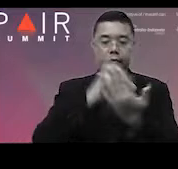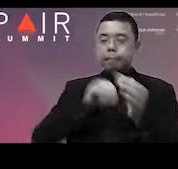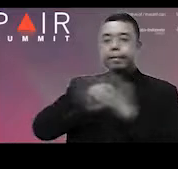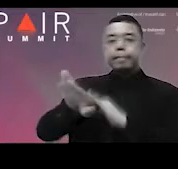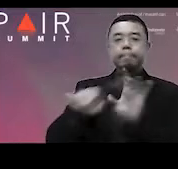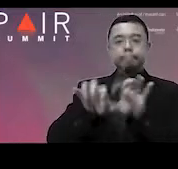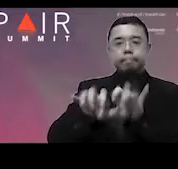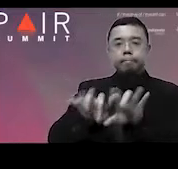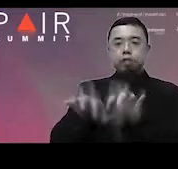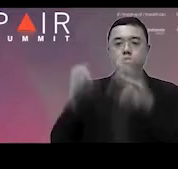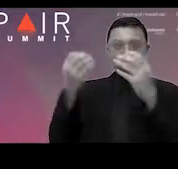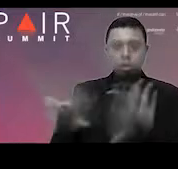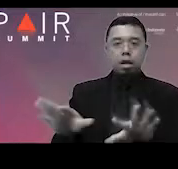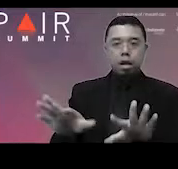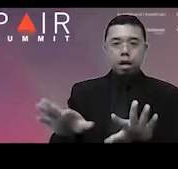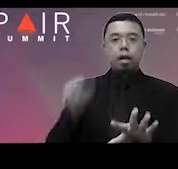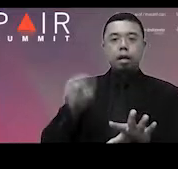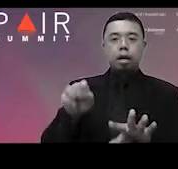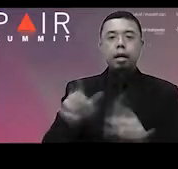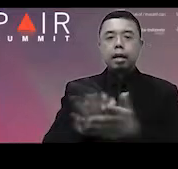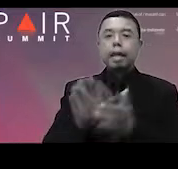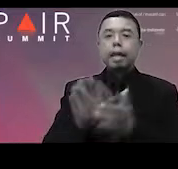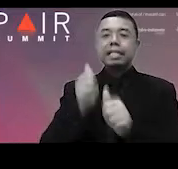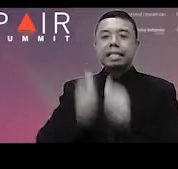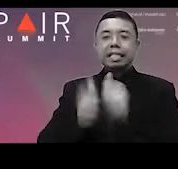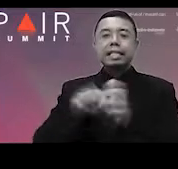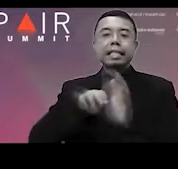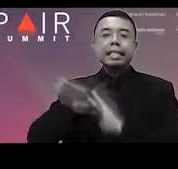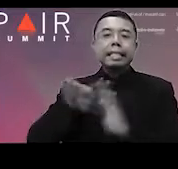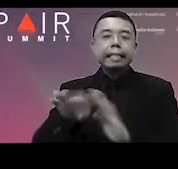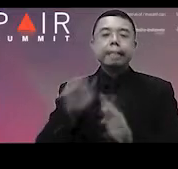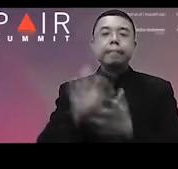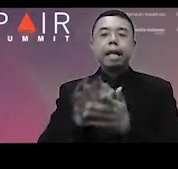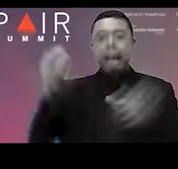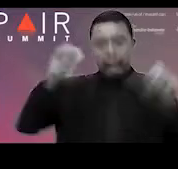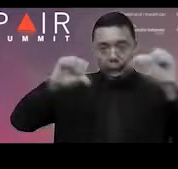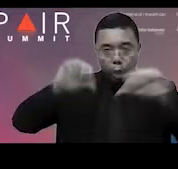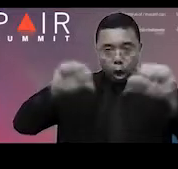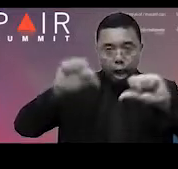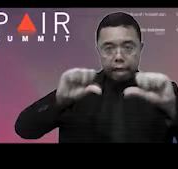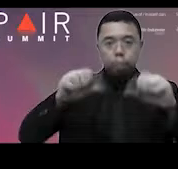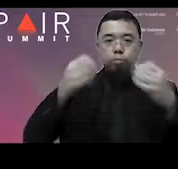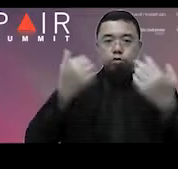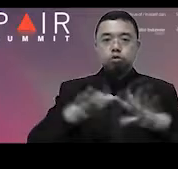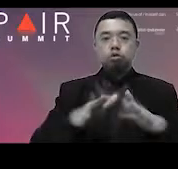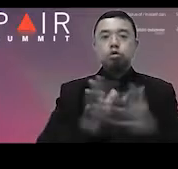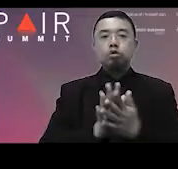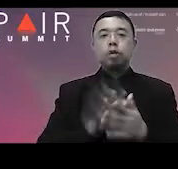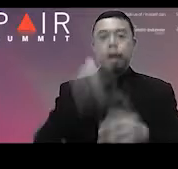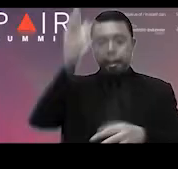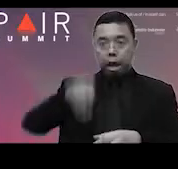to the provincial referral laboratory. Then lab staff enter the result of the examination